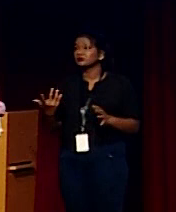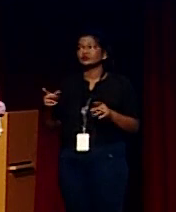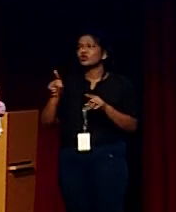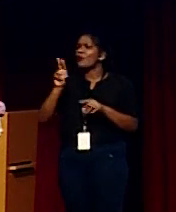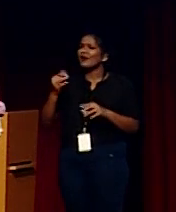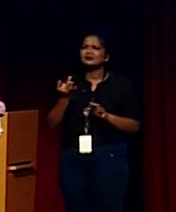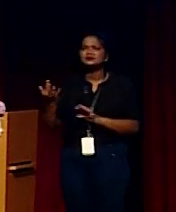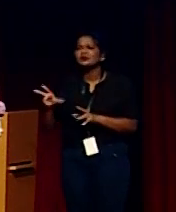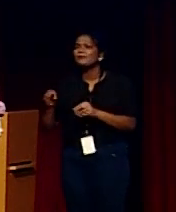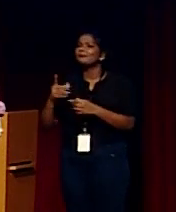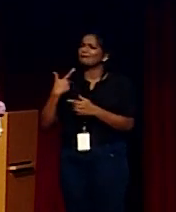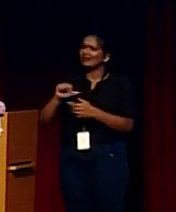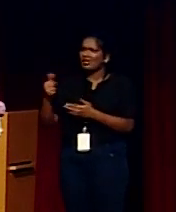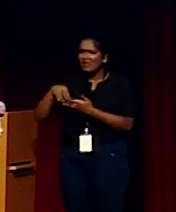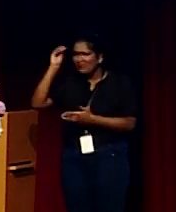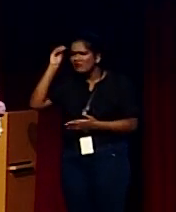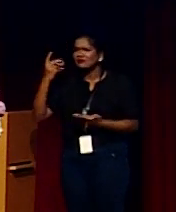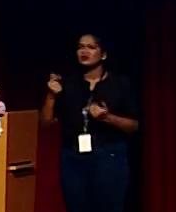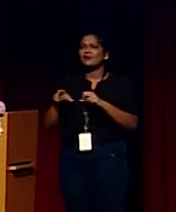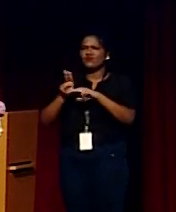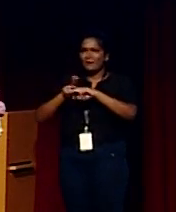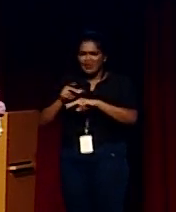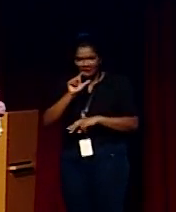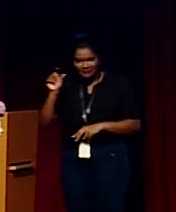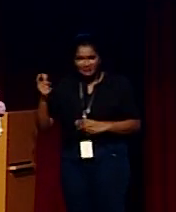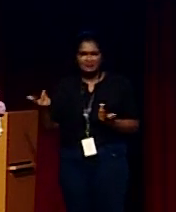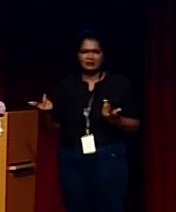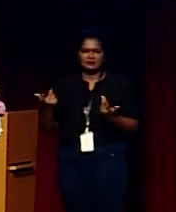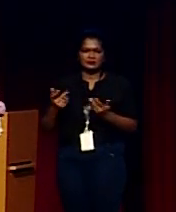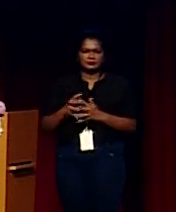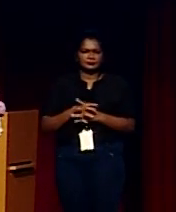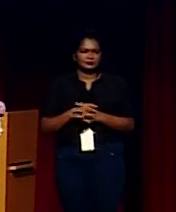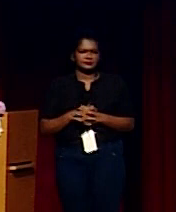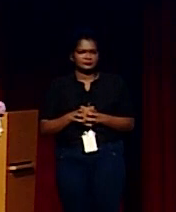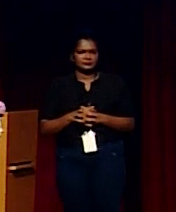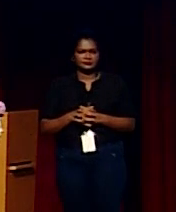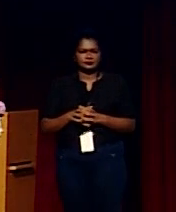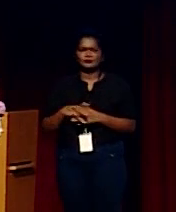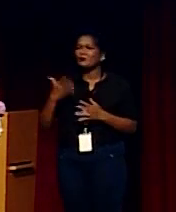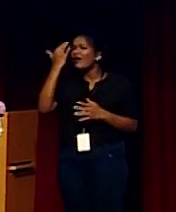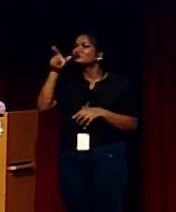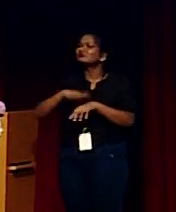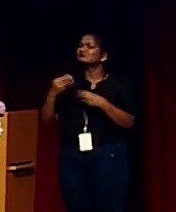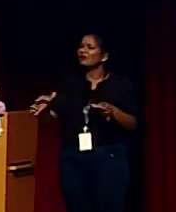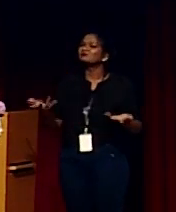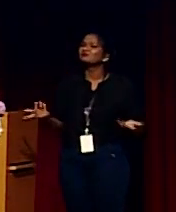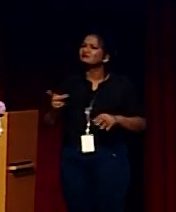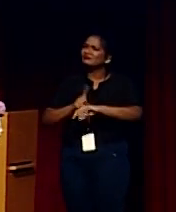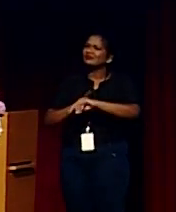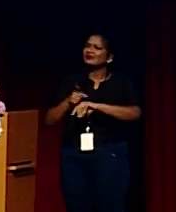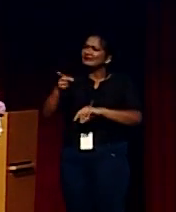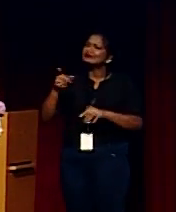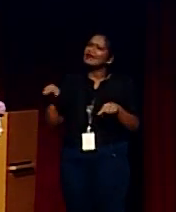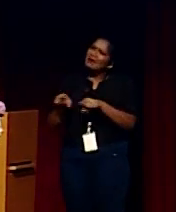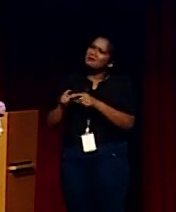Not math. STEM doesn't only consist of formulas, but it also consists of diagrams. What do we do with diagrams? Well, we do the